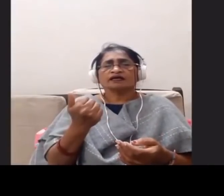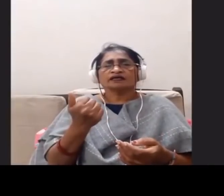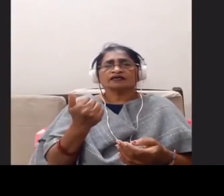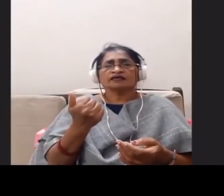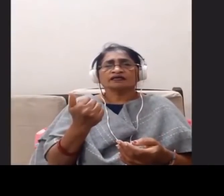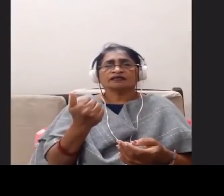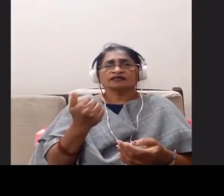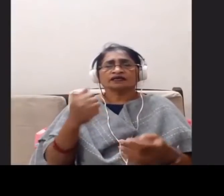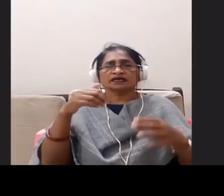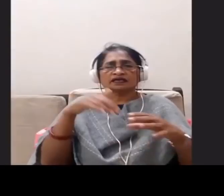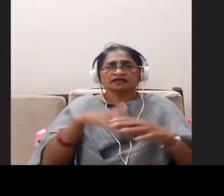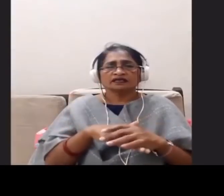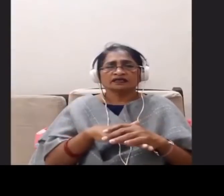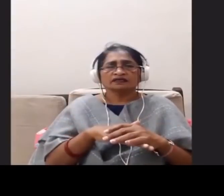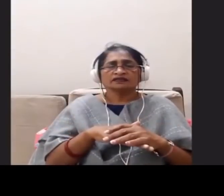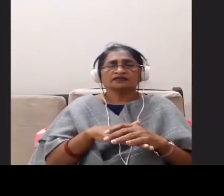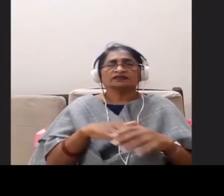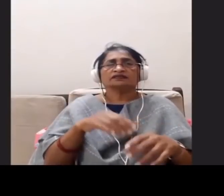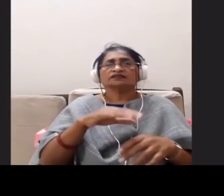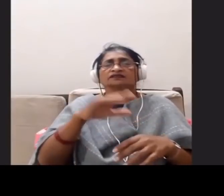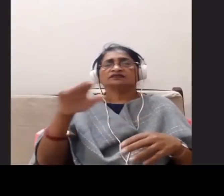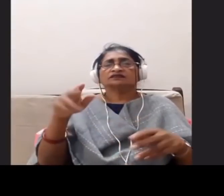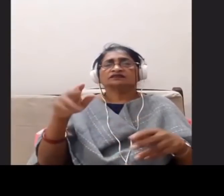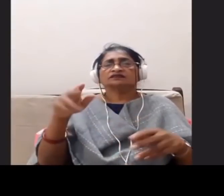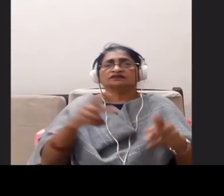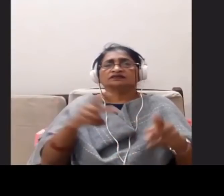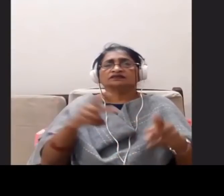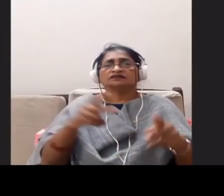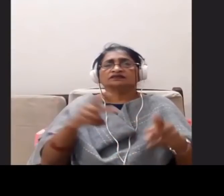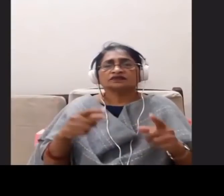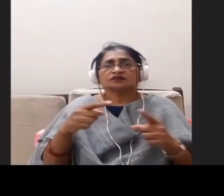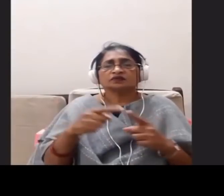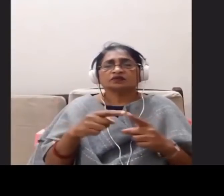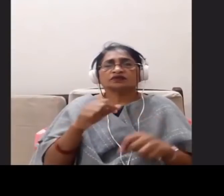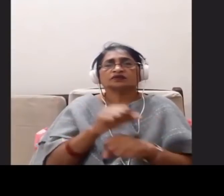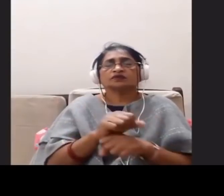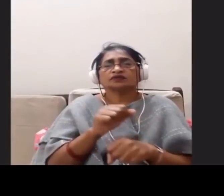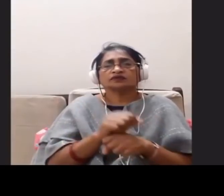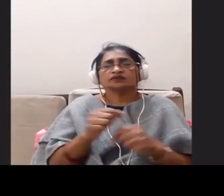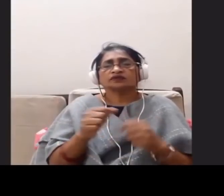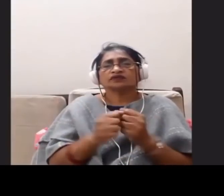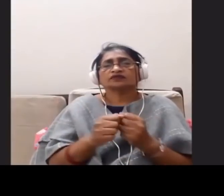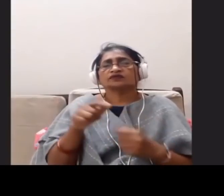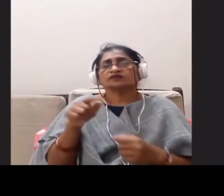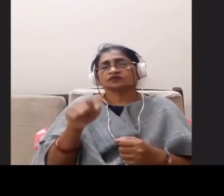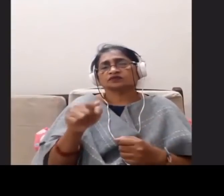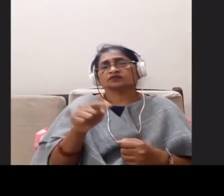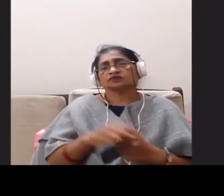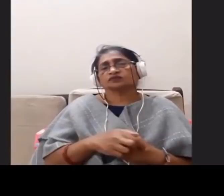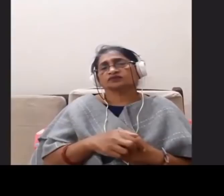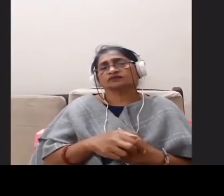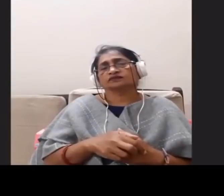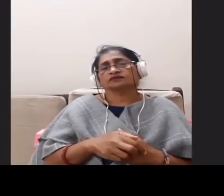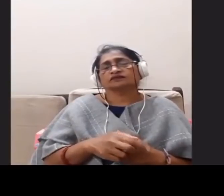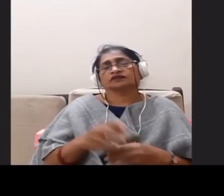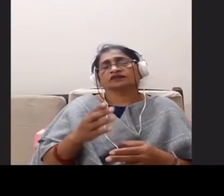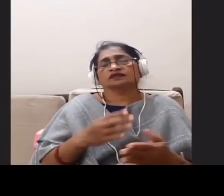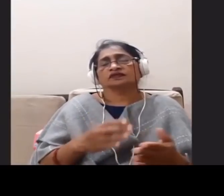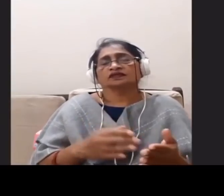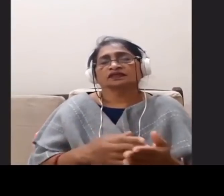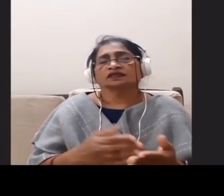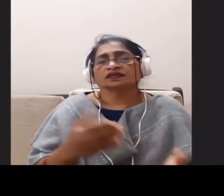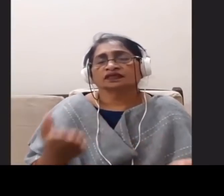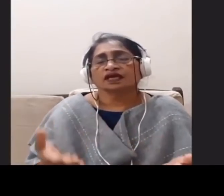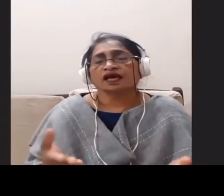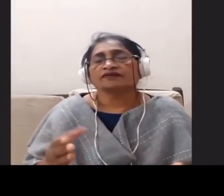sets in. So people will want to work with you, but then at the same time, when they see that you have